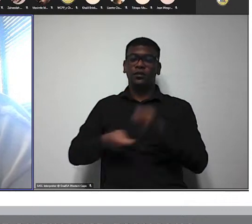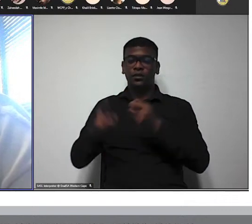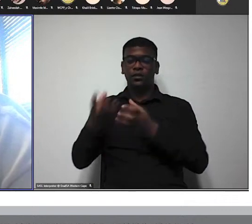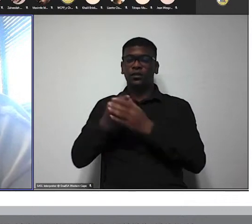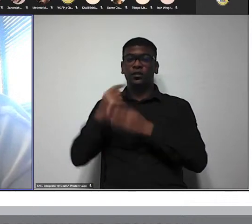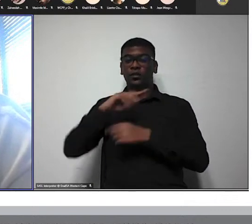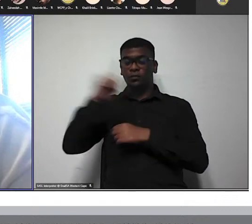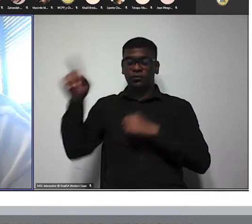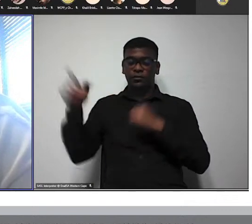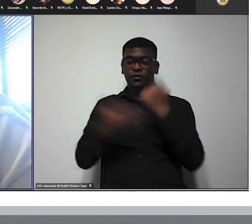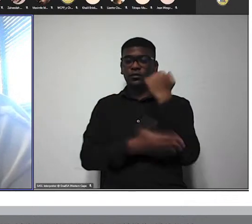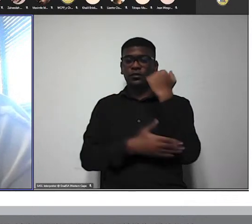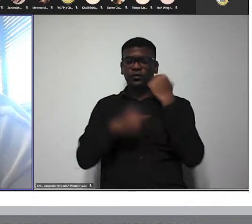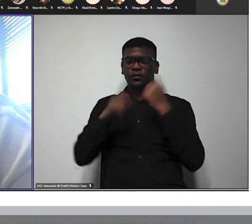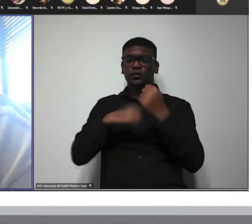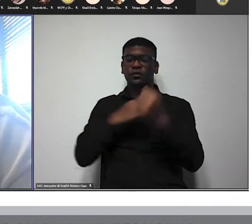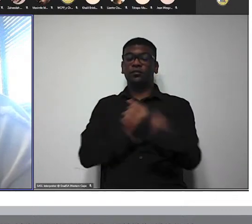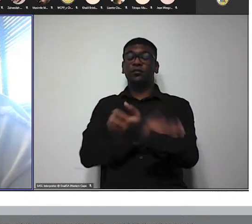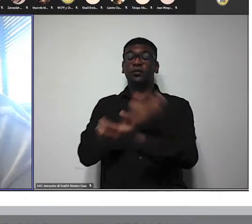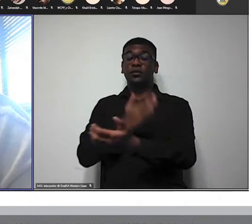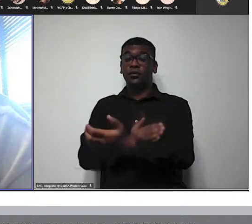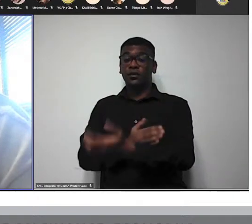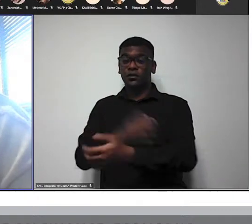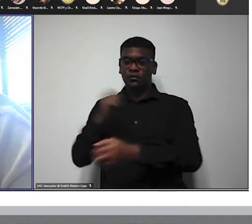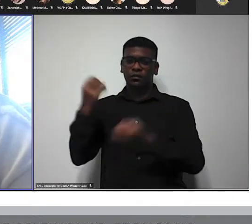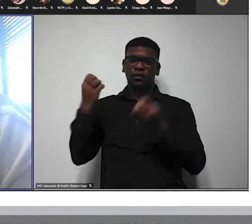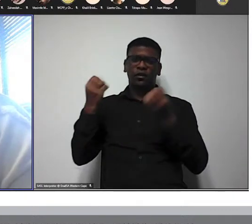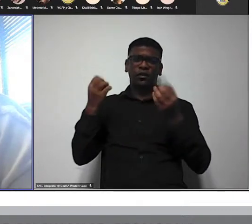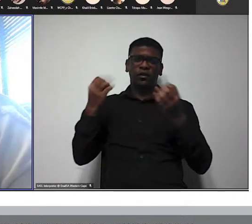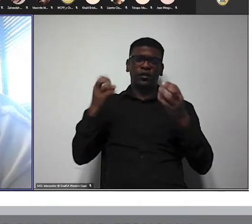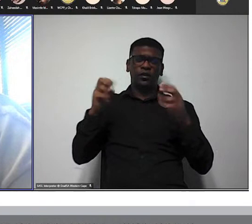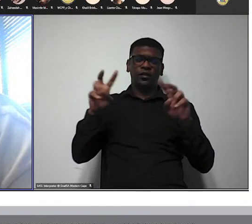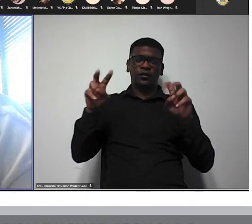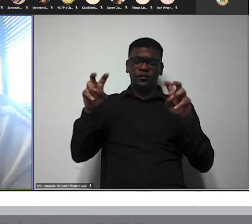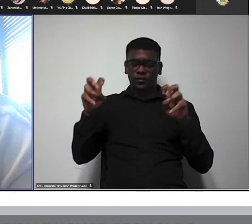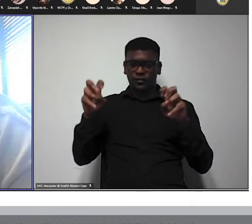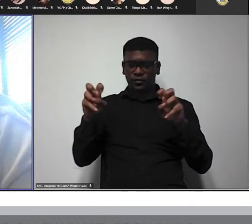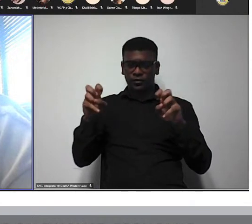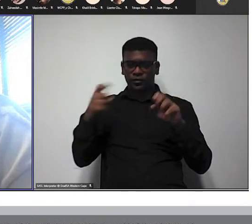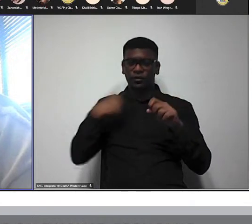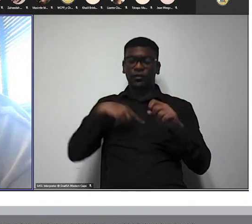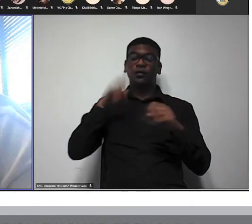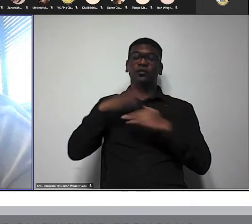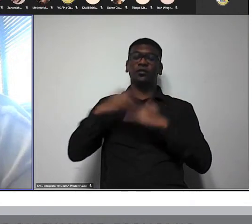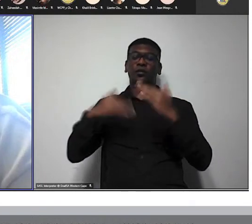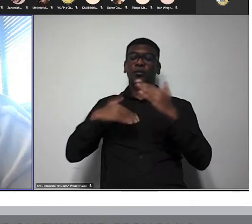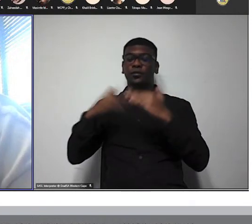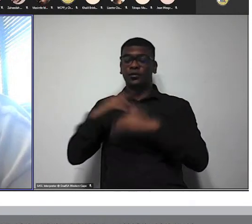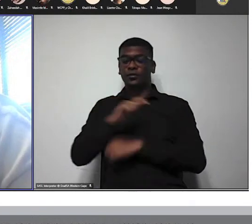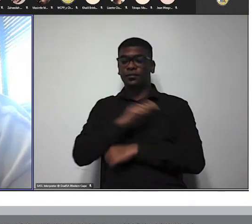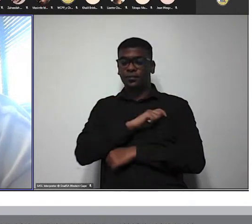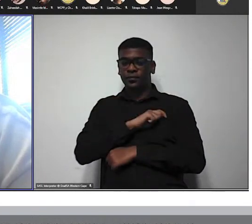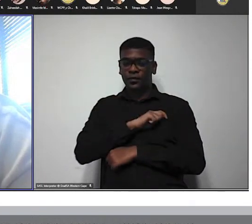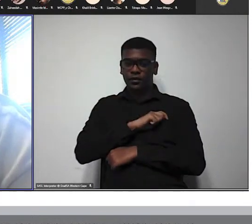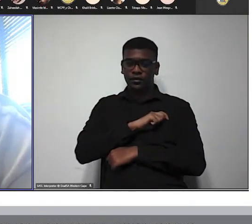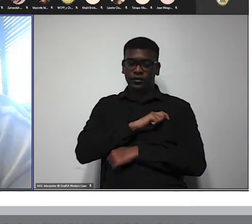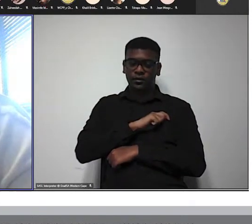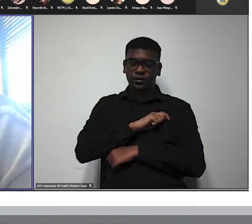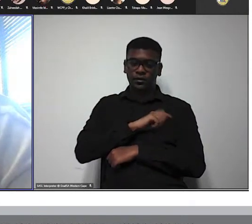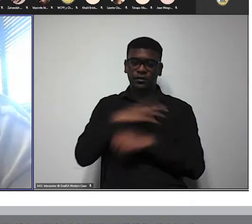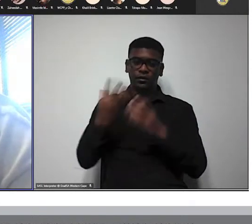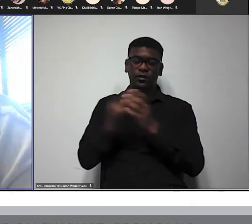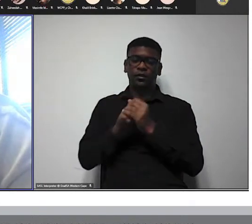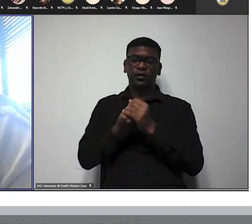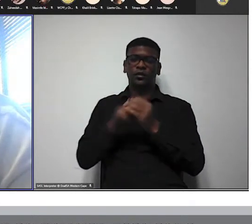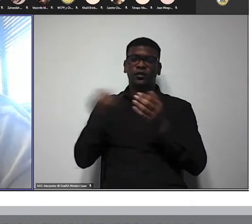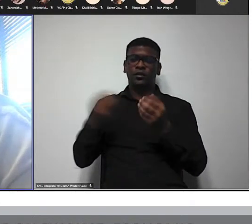beginning, there is quite actually a lot of issues actually at play, but as you build trust, with your